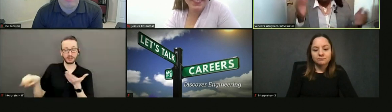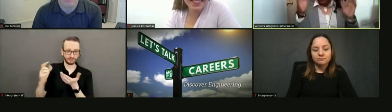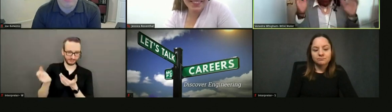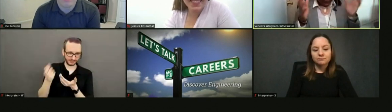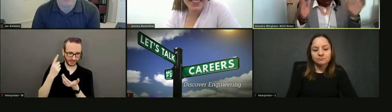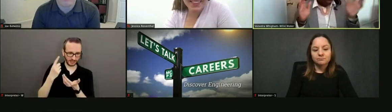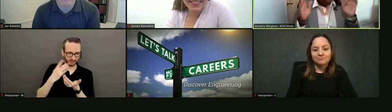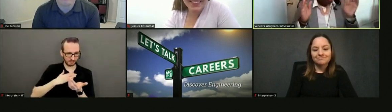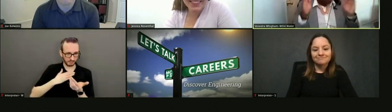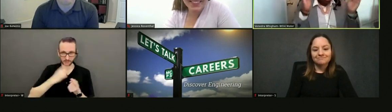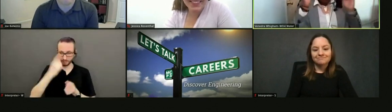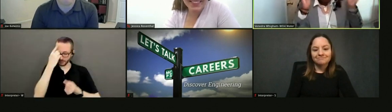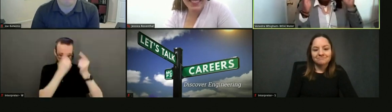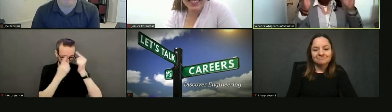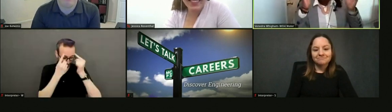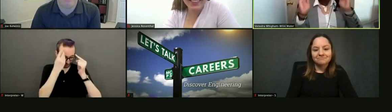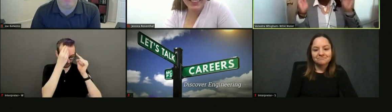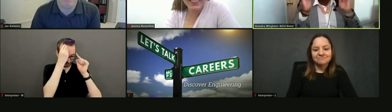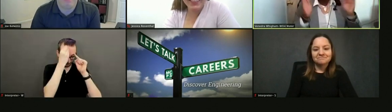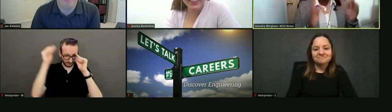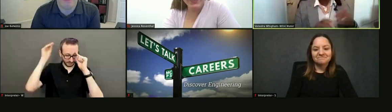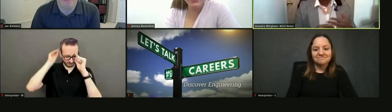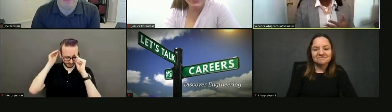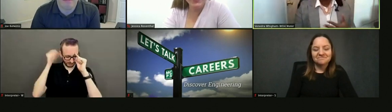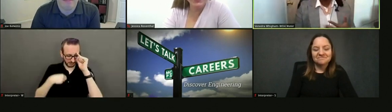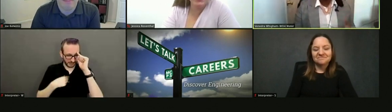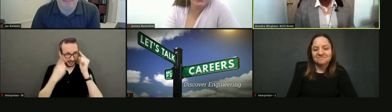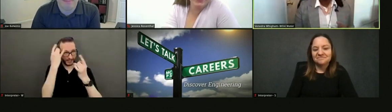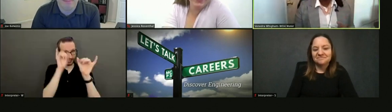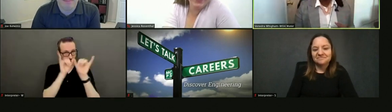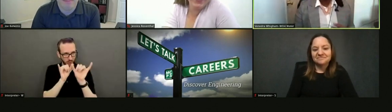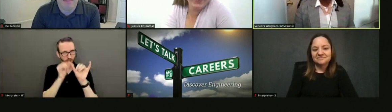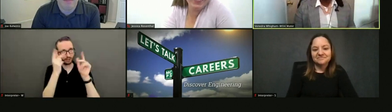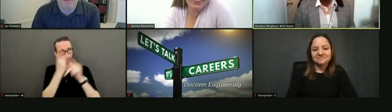like, my engineering mind thinks like this and it tells me this. And so